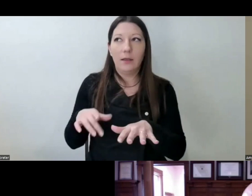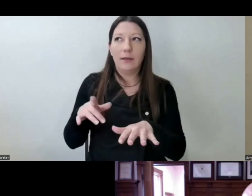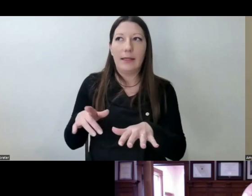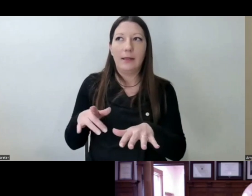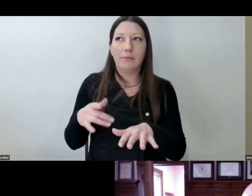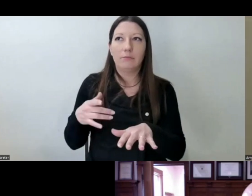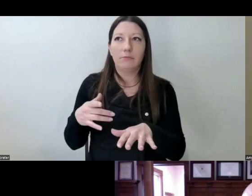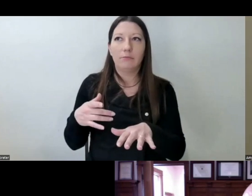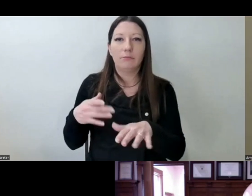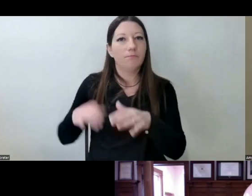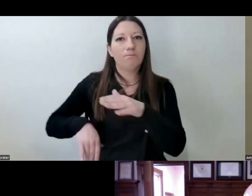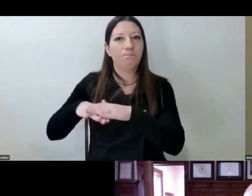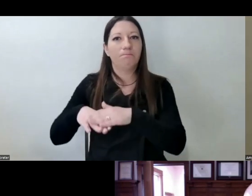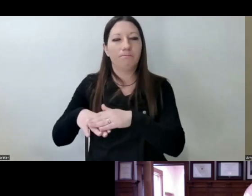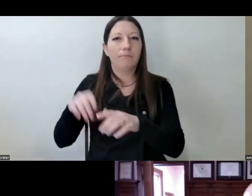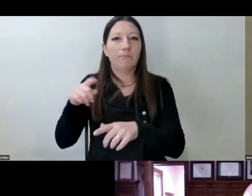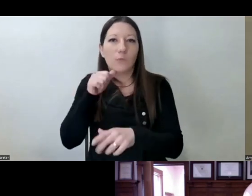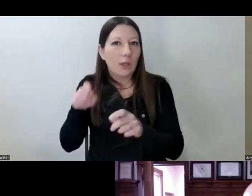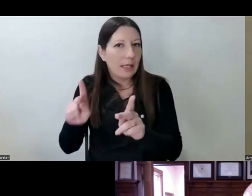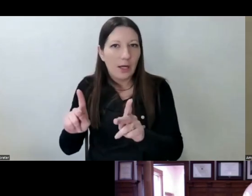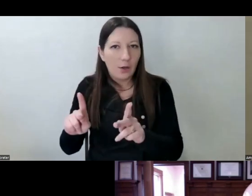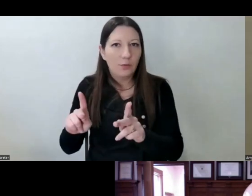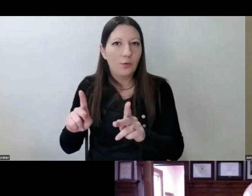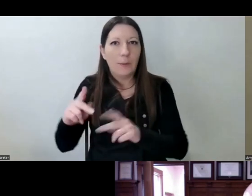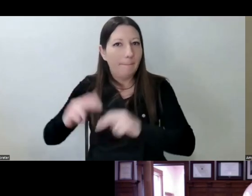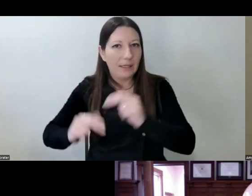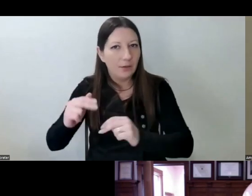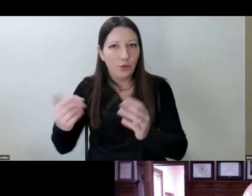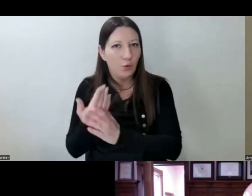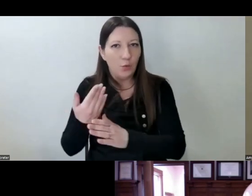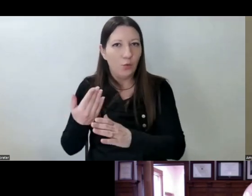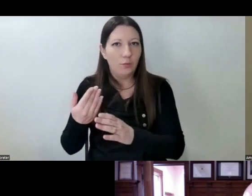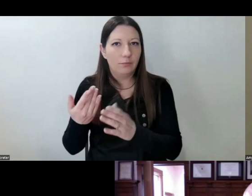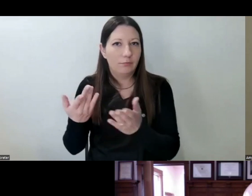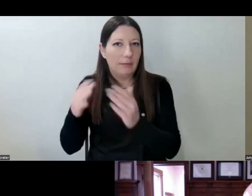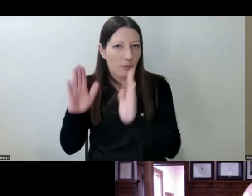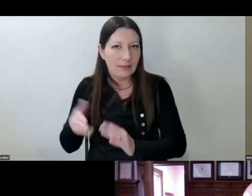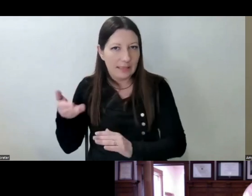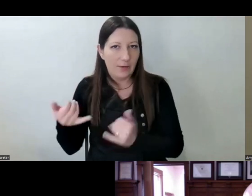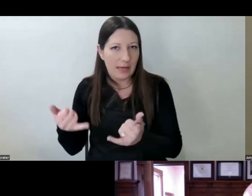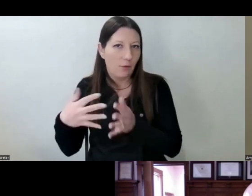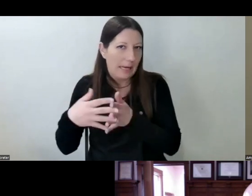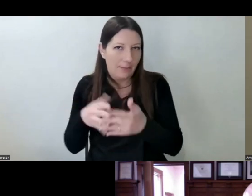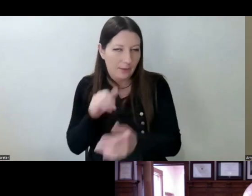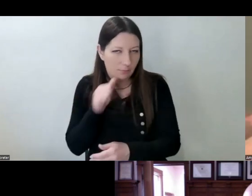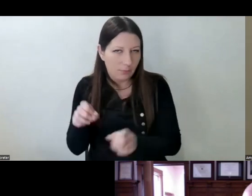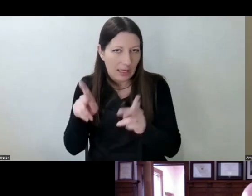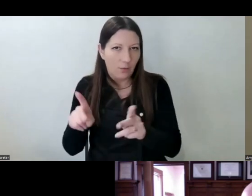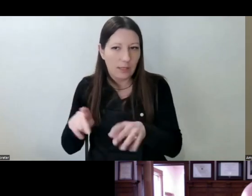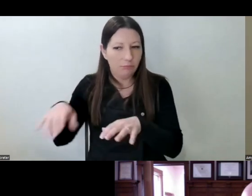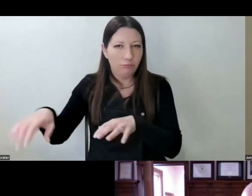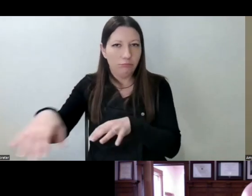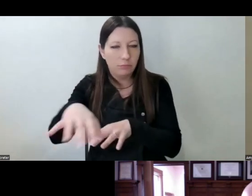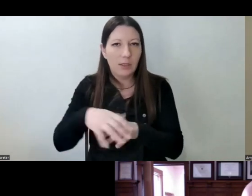of like capped that. Everything that is crown land has to remain crown land. But that doesn't mean that someone will